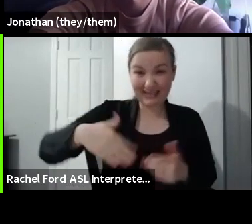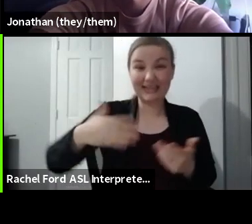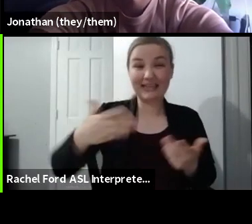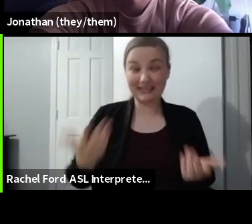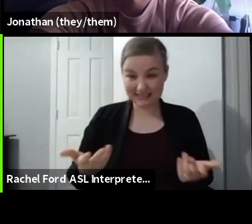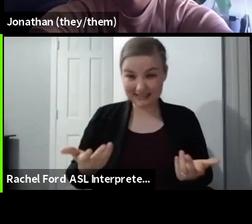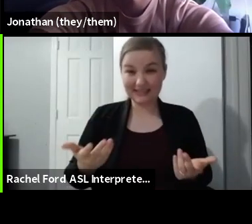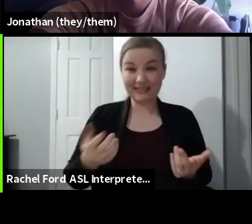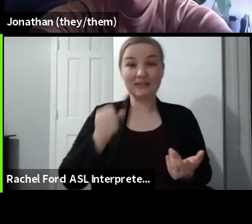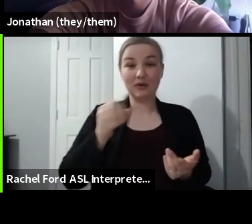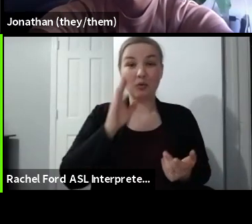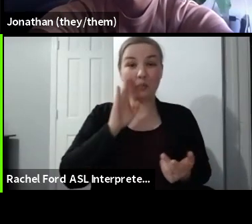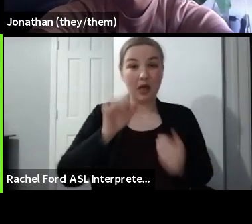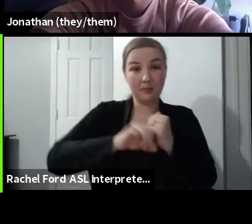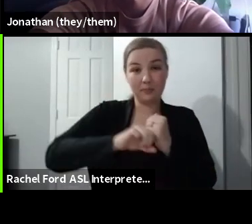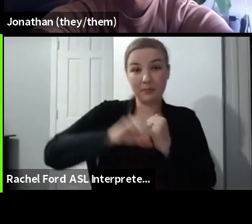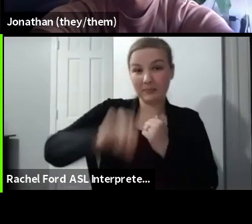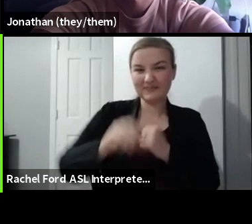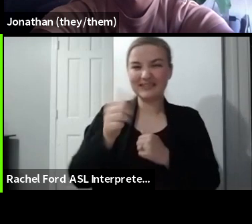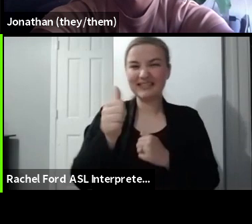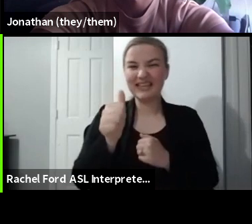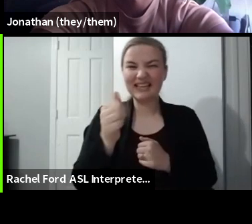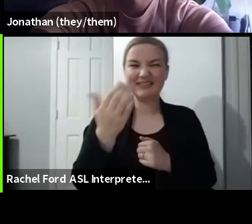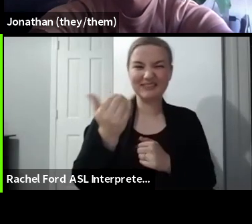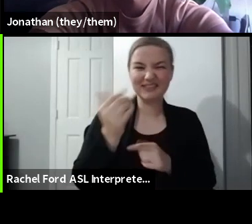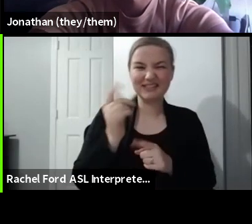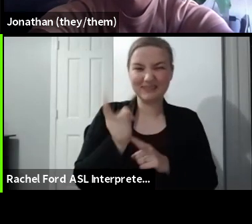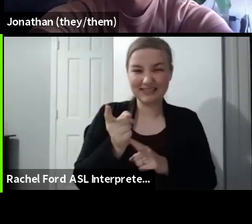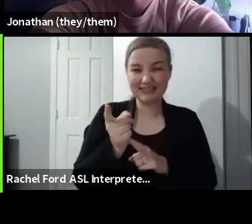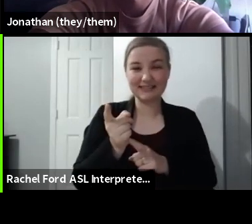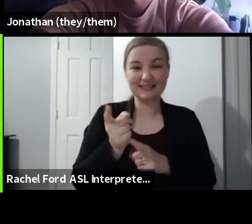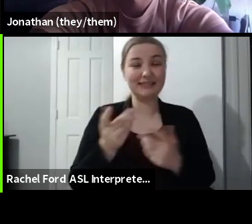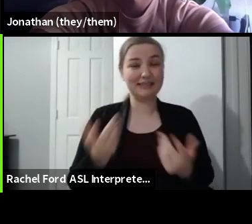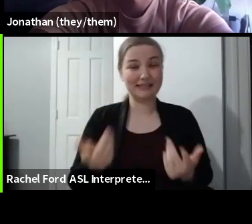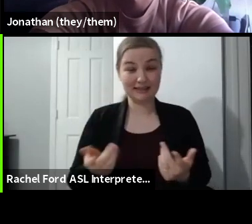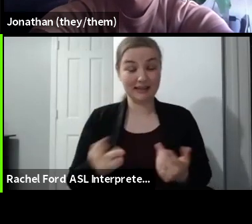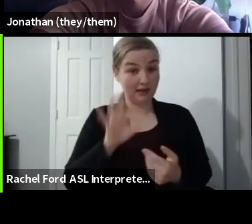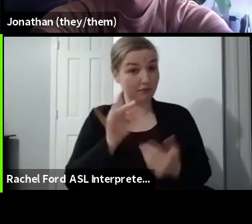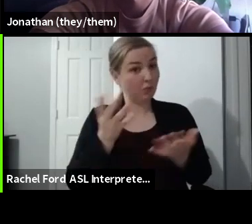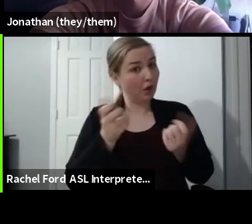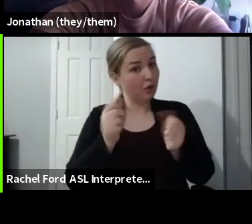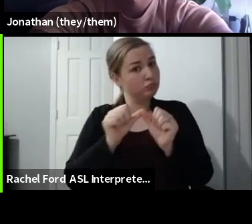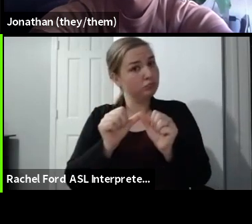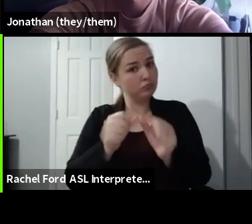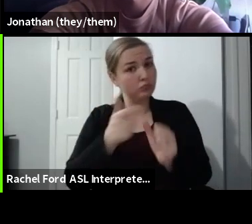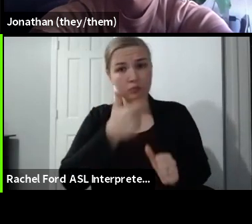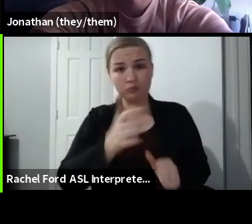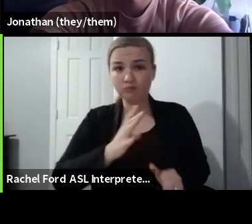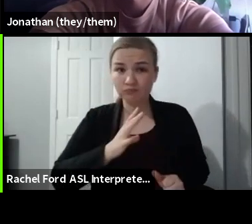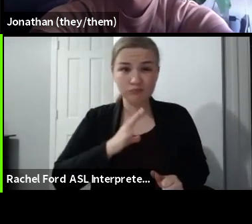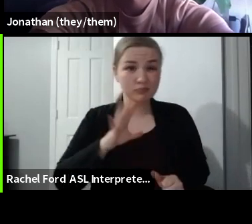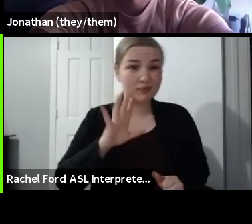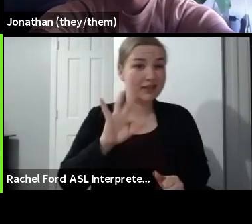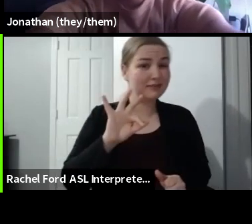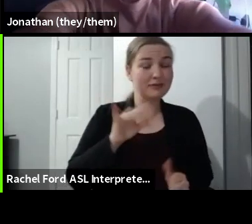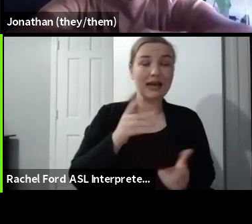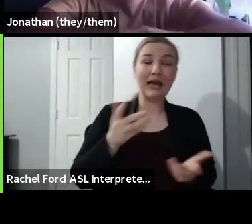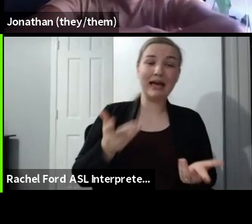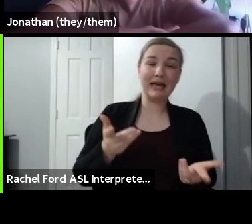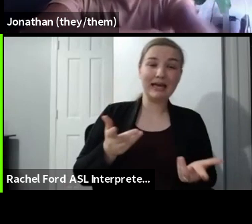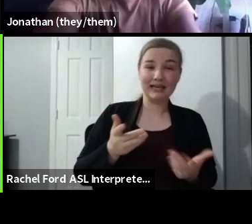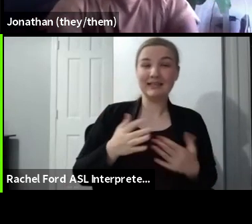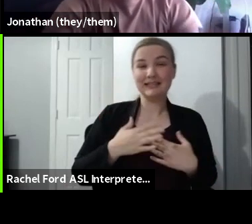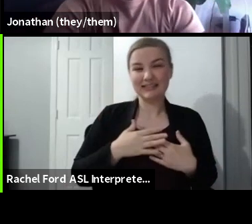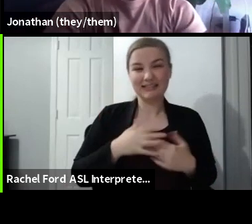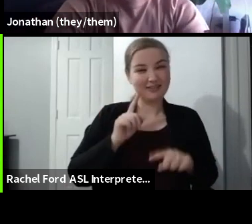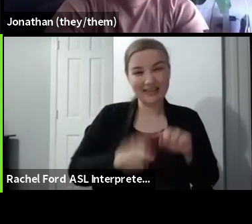y'all, but it came up, so I think I should. And then, if you all would like to drop some questions into the chat, we'd